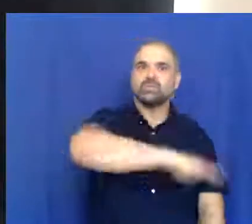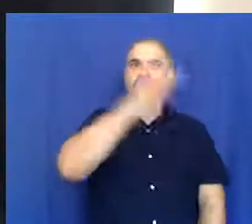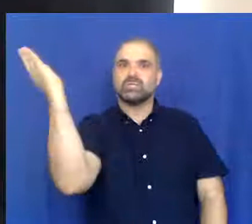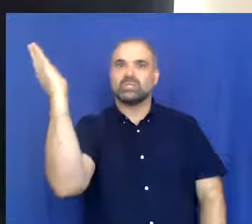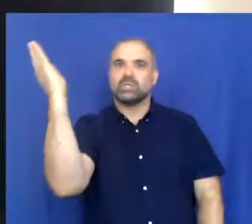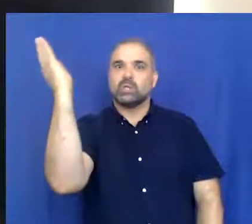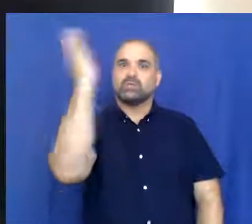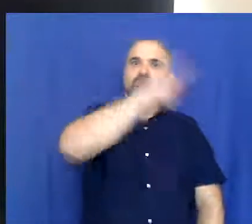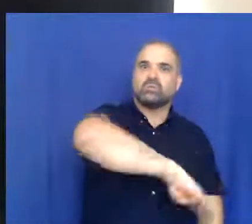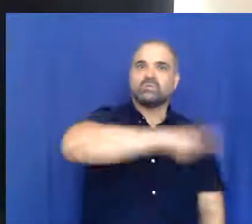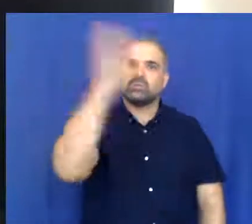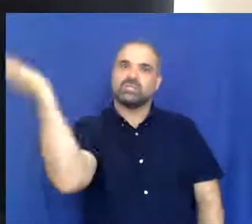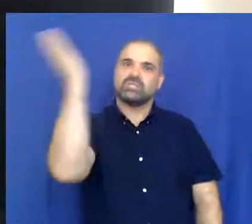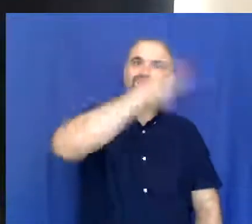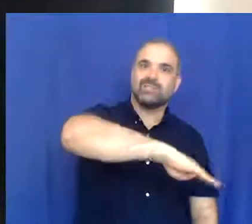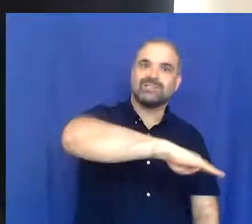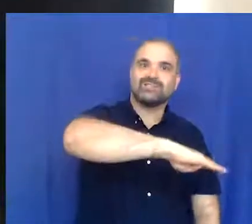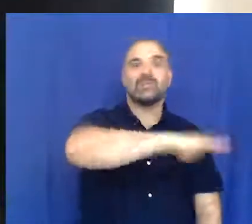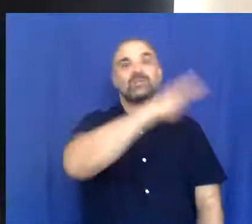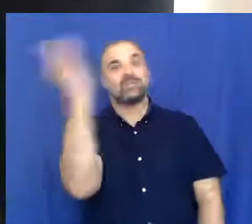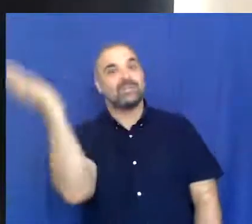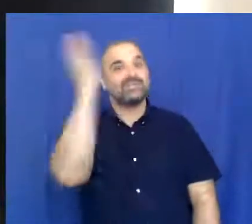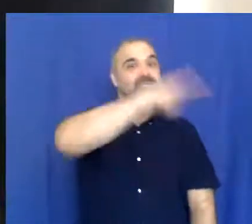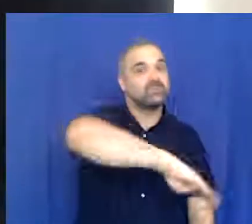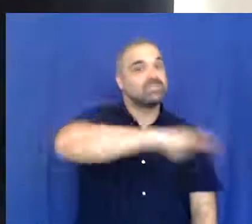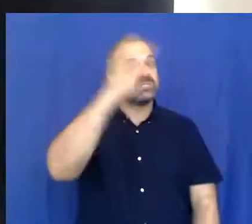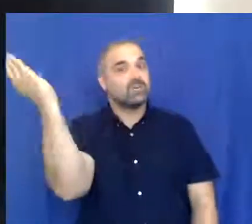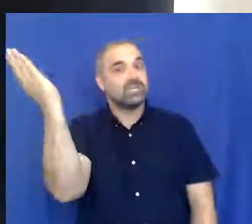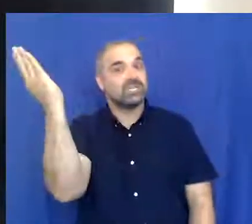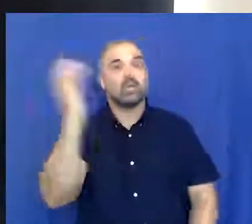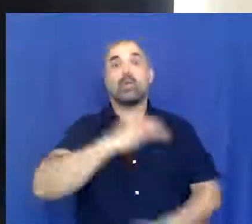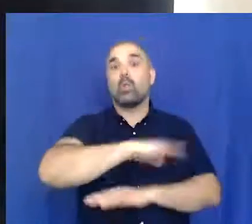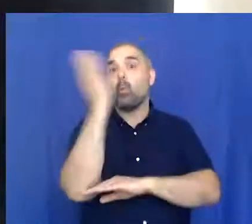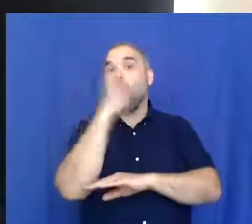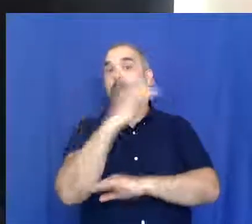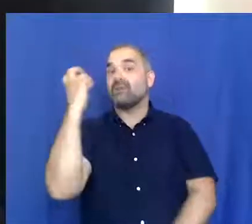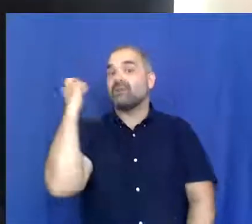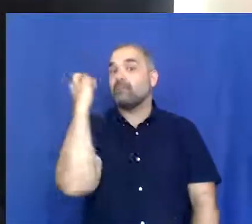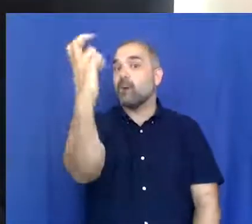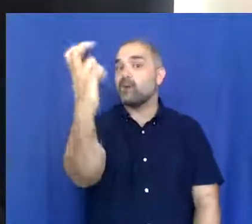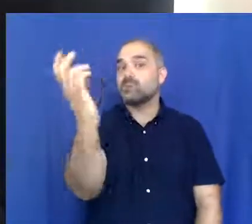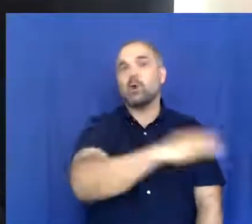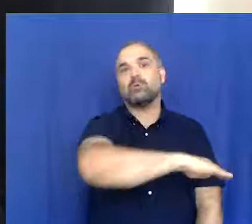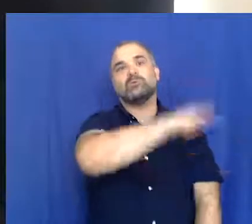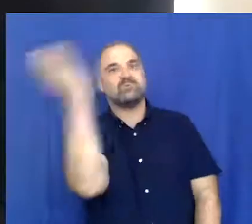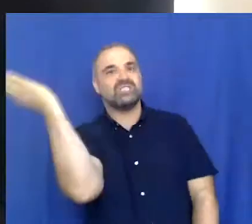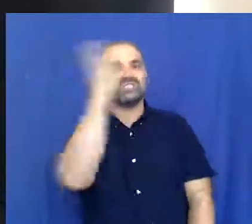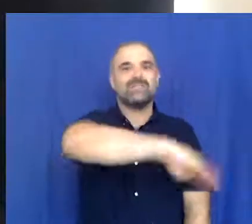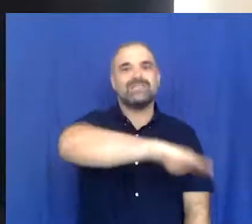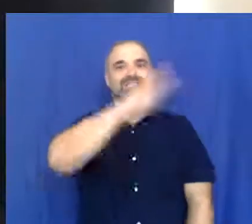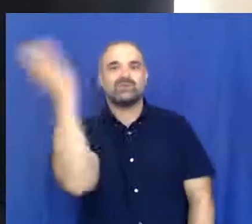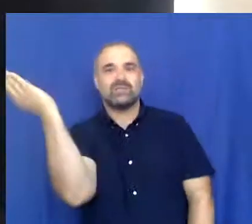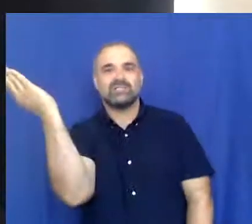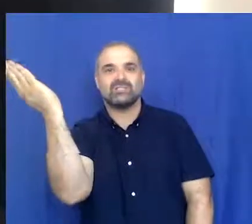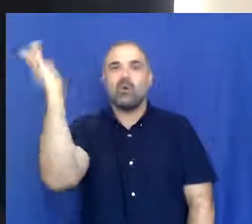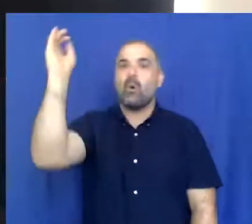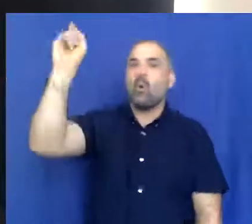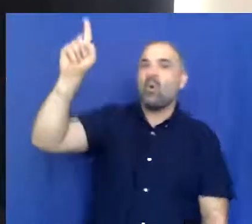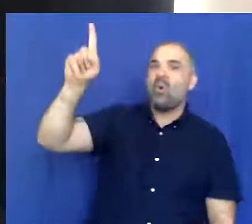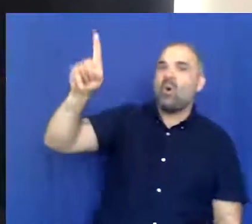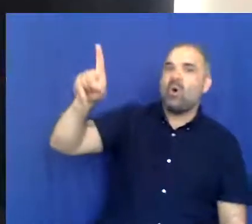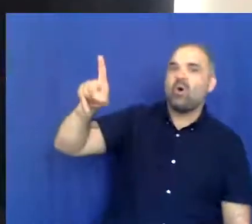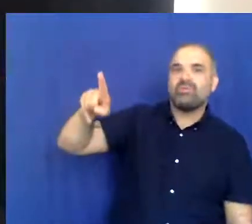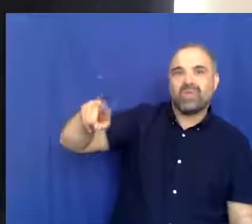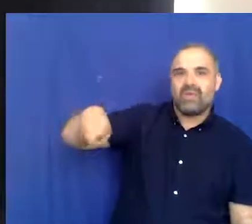bus go swish, swish, swish, swish, swish, swish, swish, swish, swish. The wipers on the bus go swish,